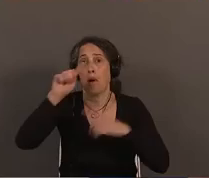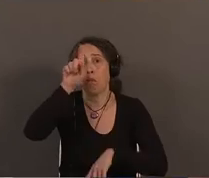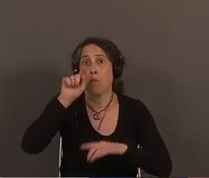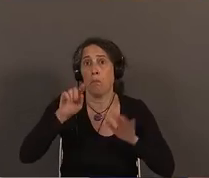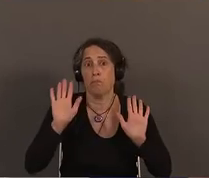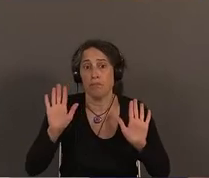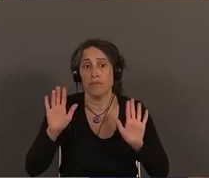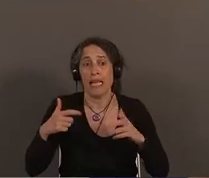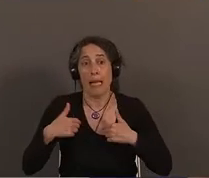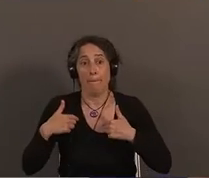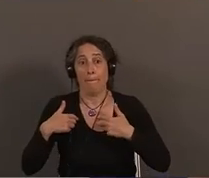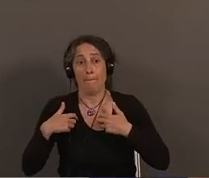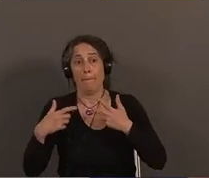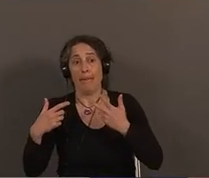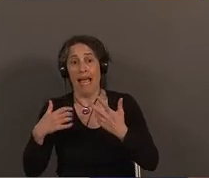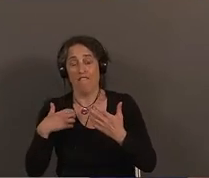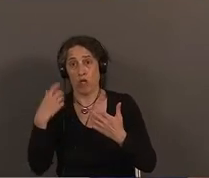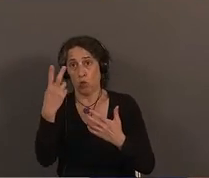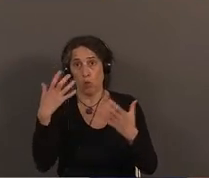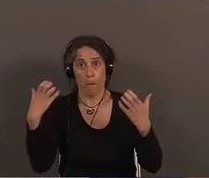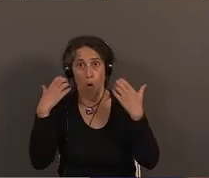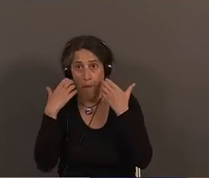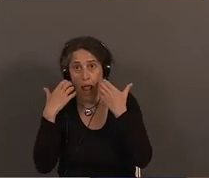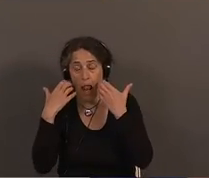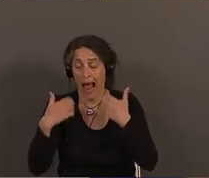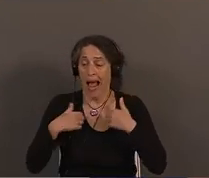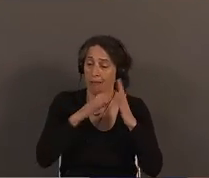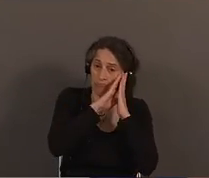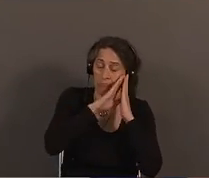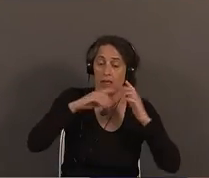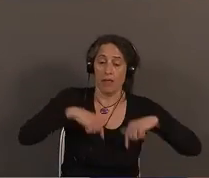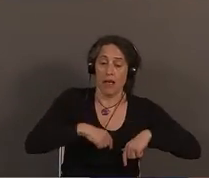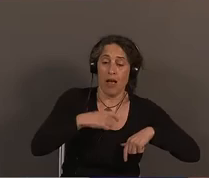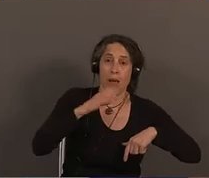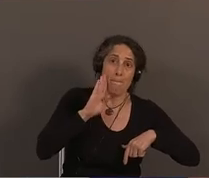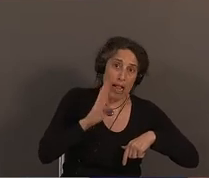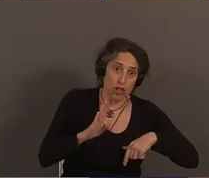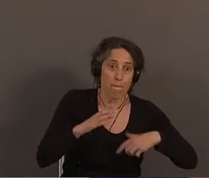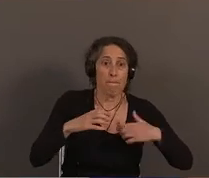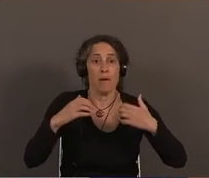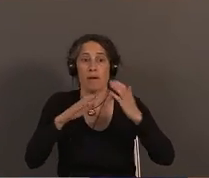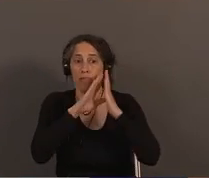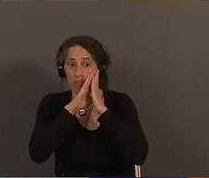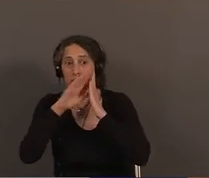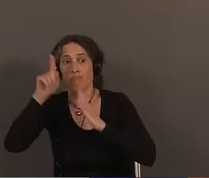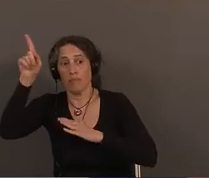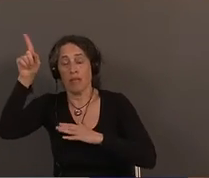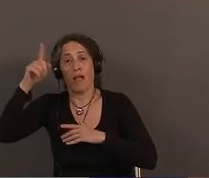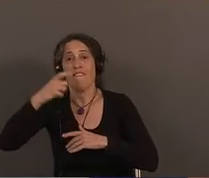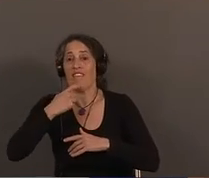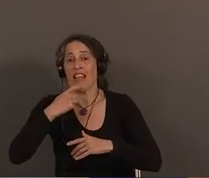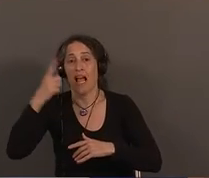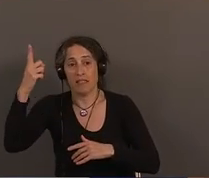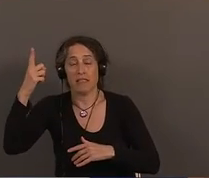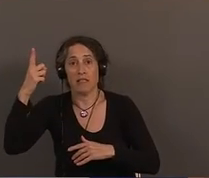I live in Brussels and Finland, so two mobiles, and so that traveling outside of EU, for Finland,